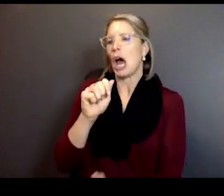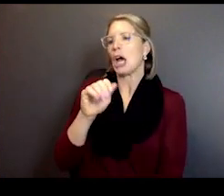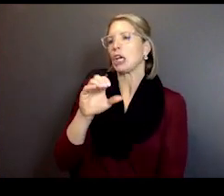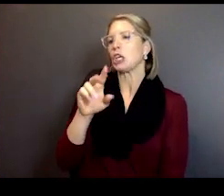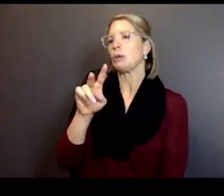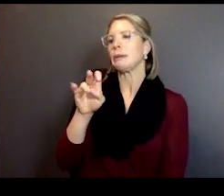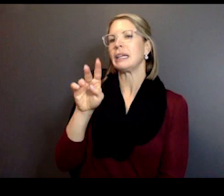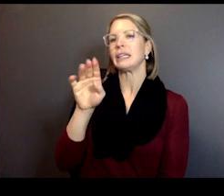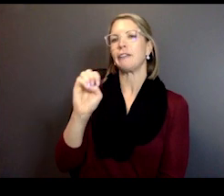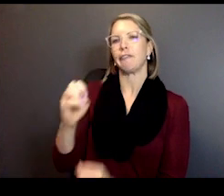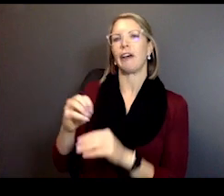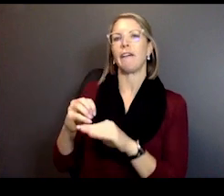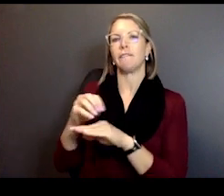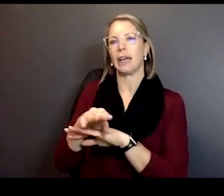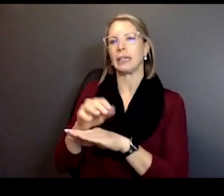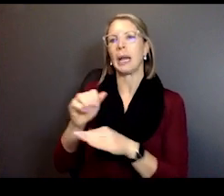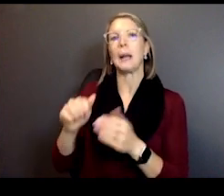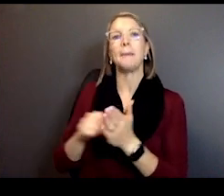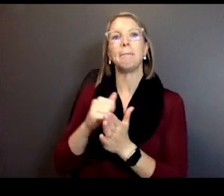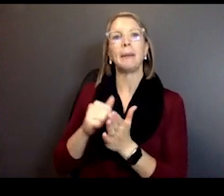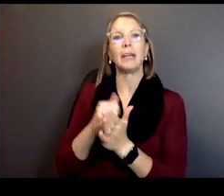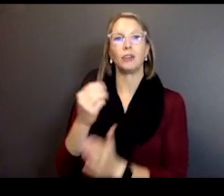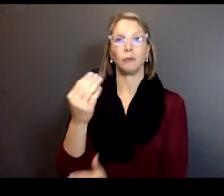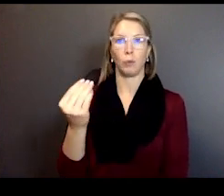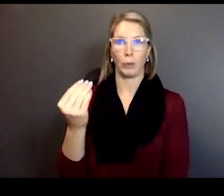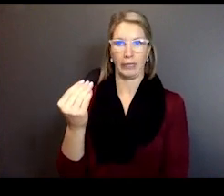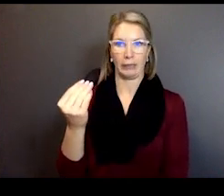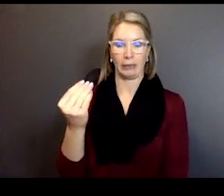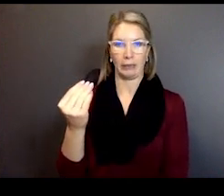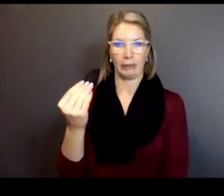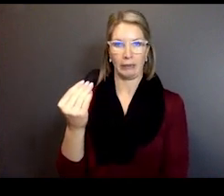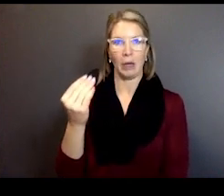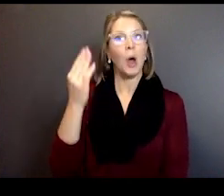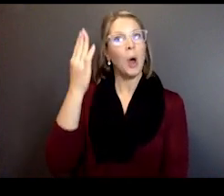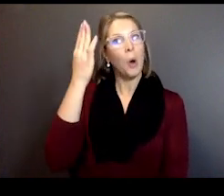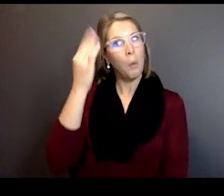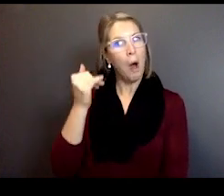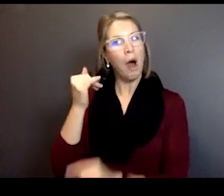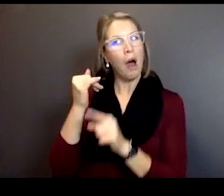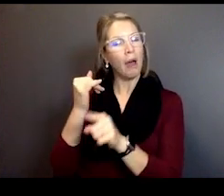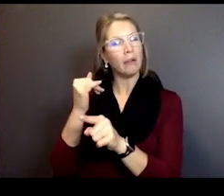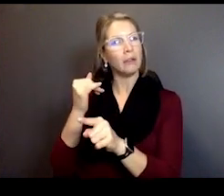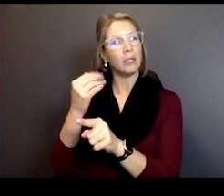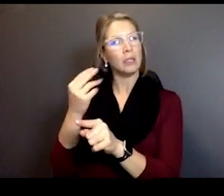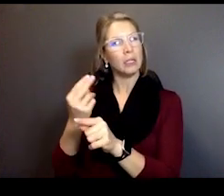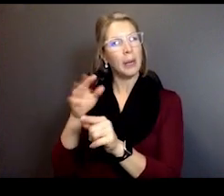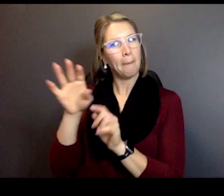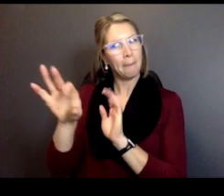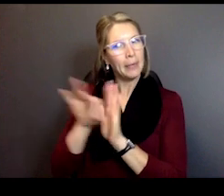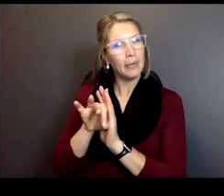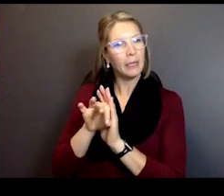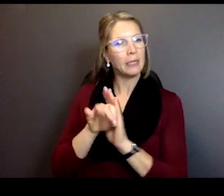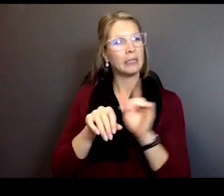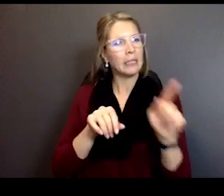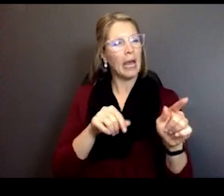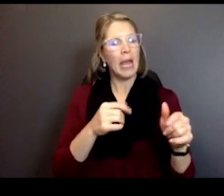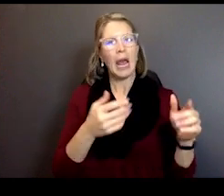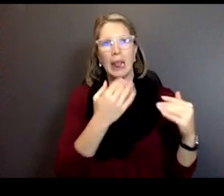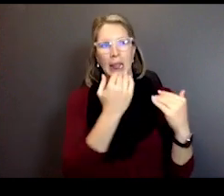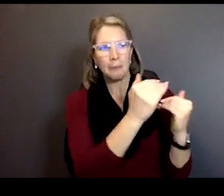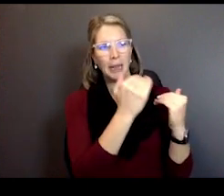page 14. Generally, this would be used when the patient has limitations across 2 or more